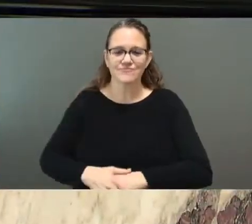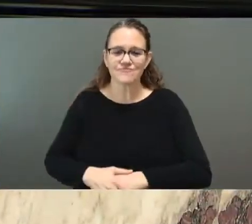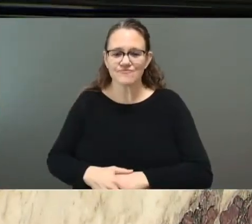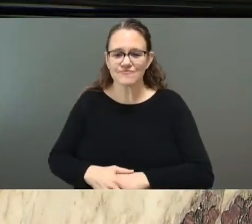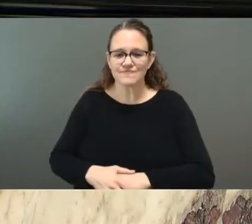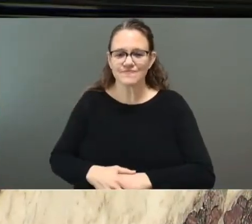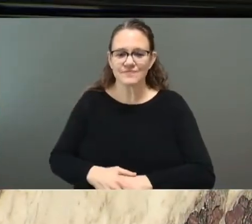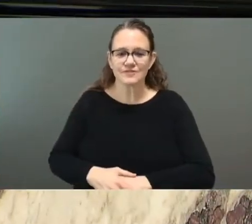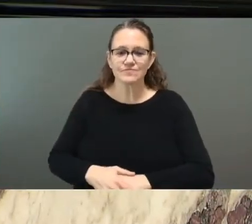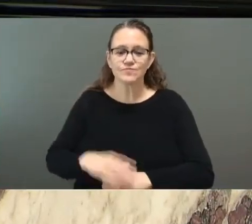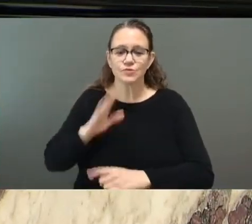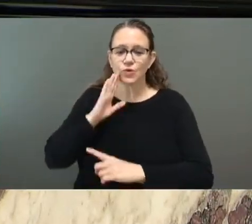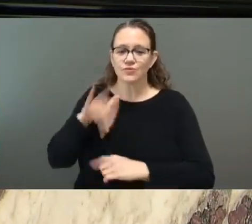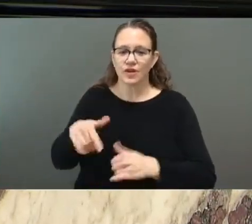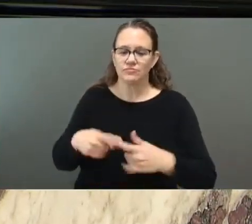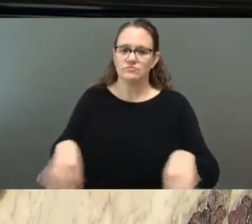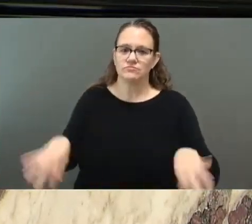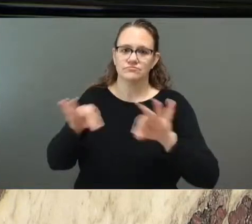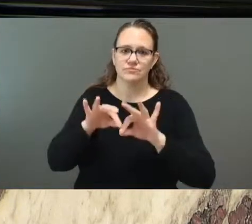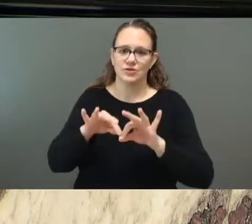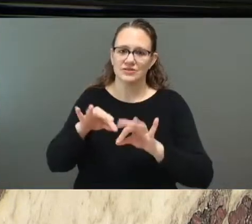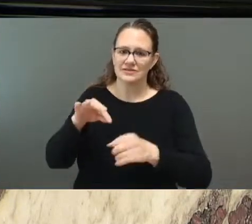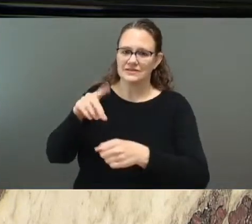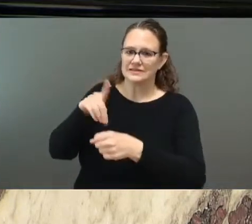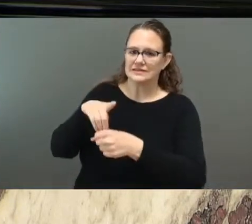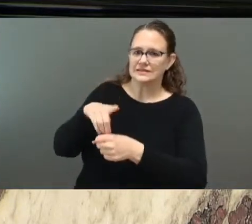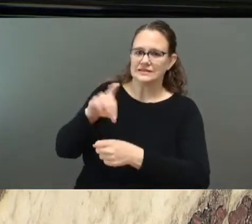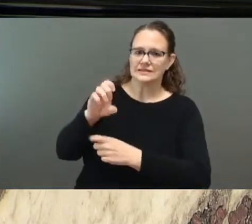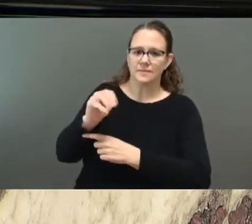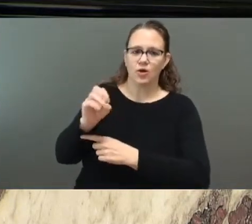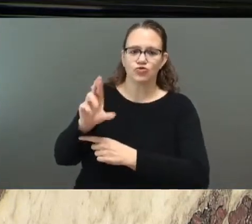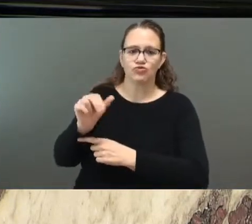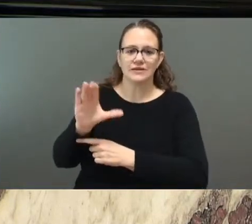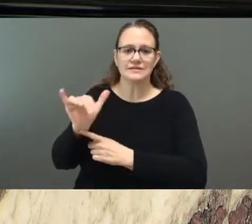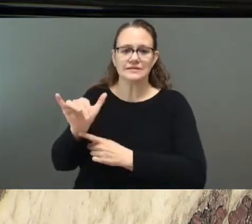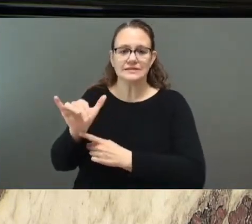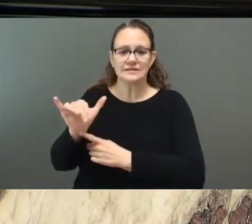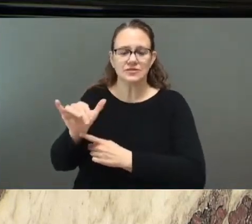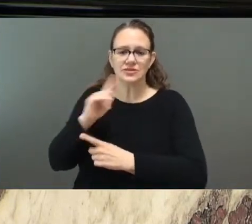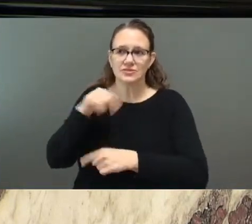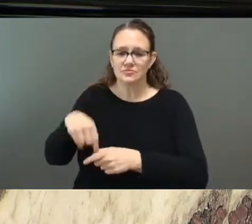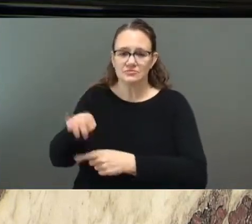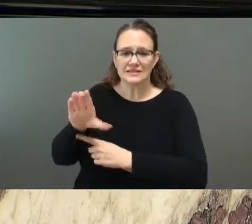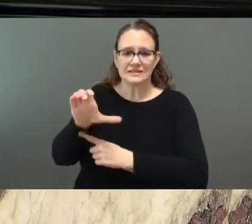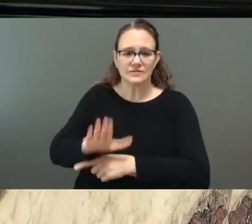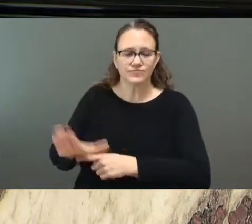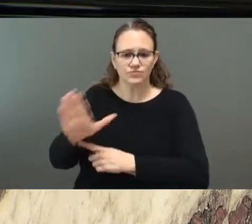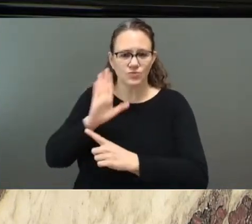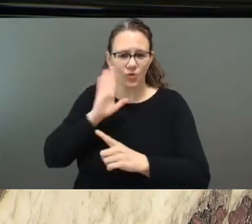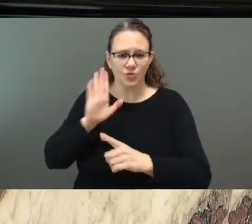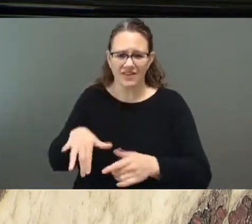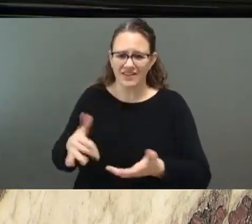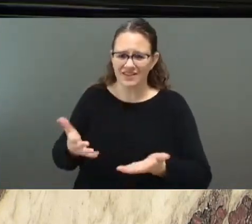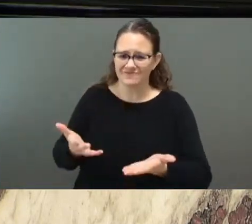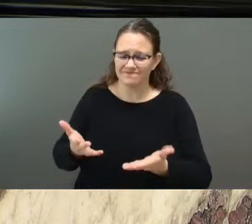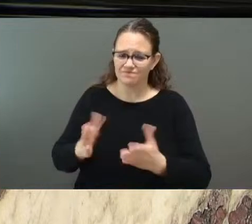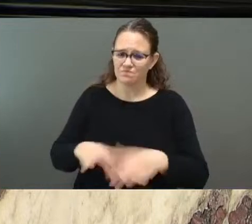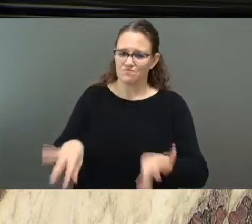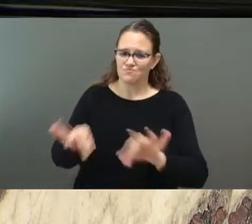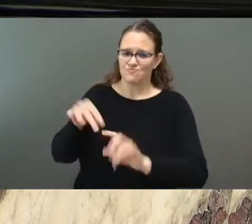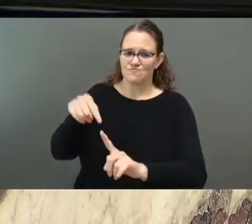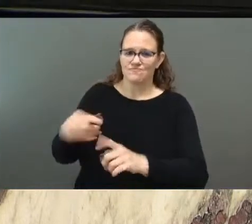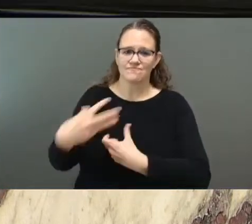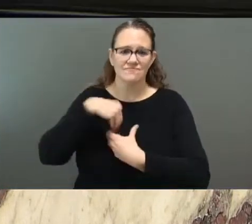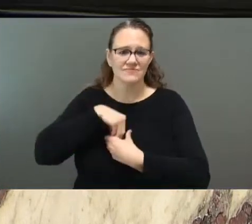in our communities across British Columbia. We also know the importance of engaging our young people, and the ideas that they bring to our